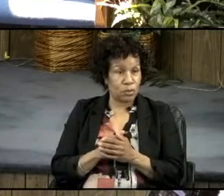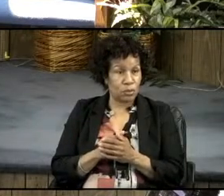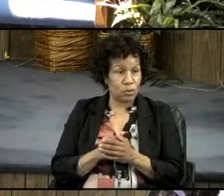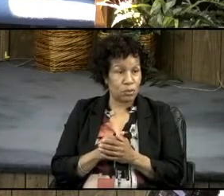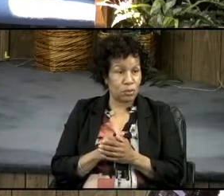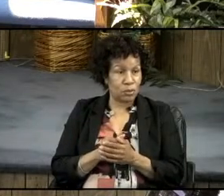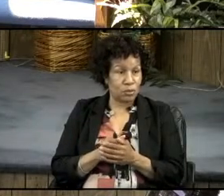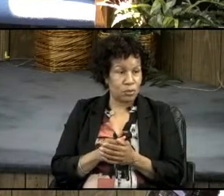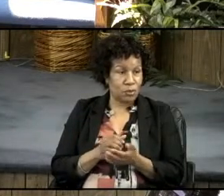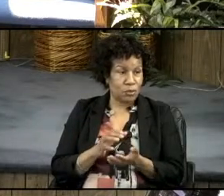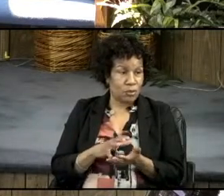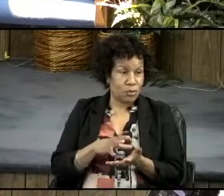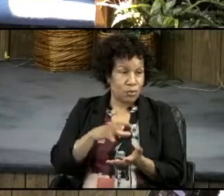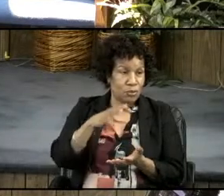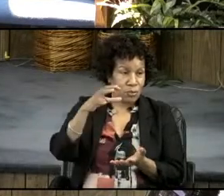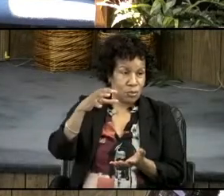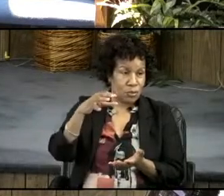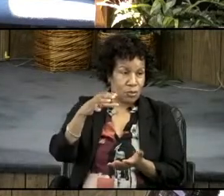killing."